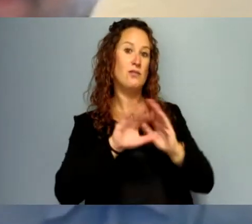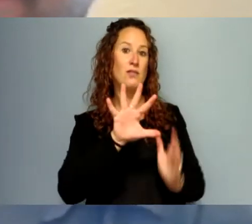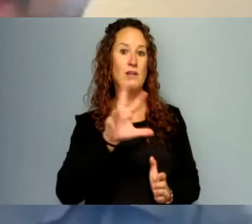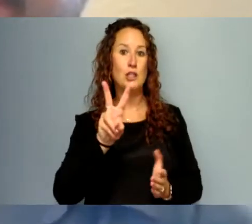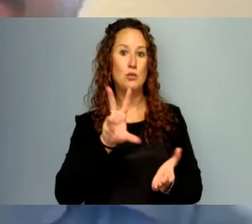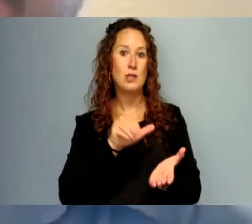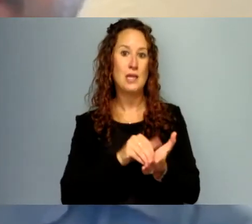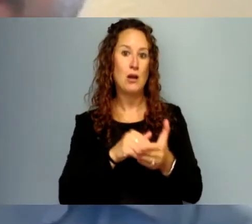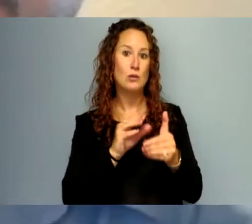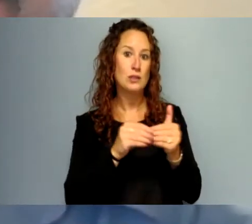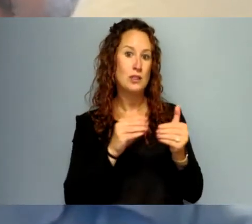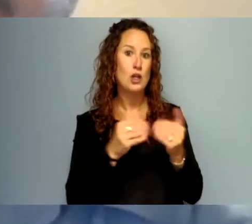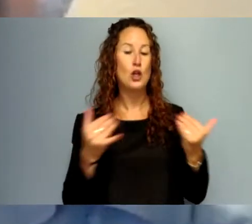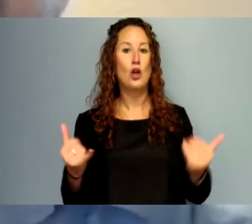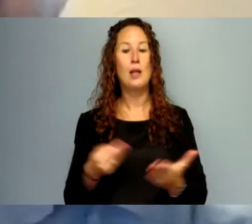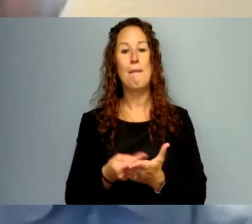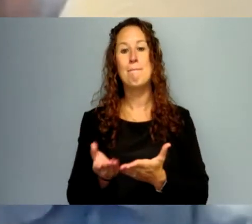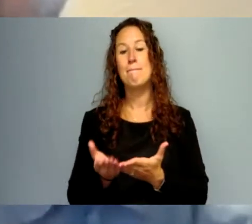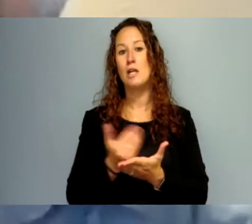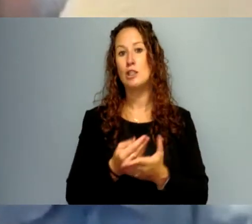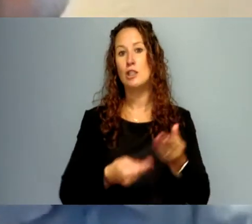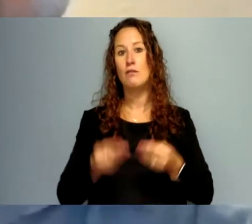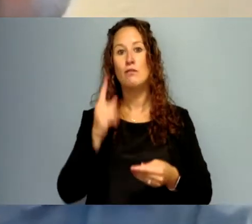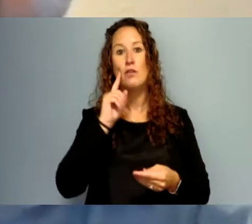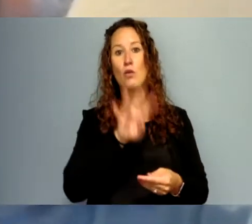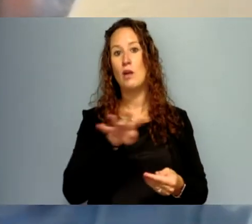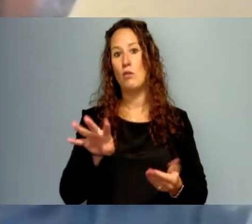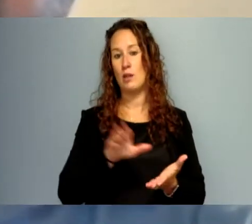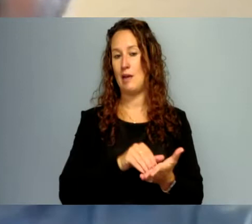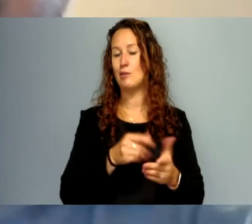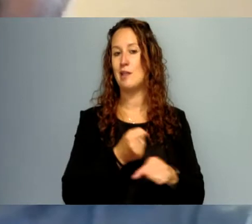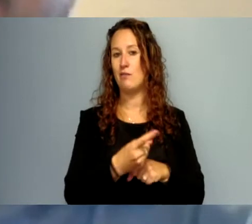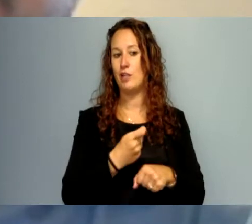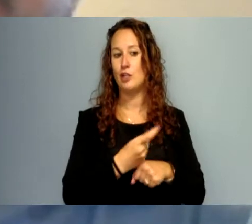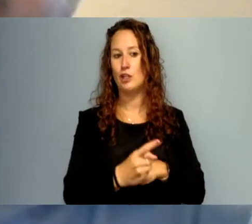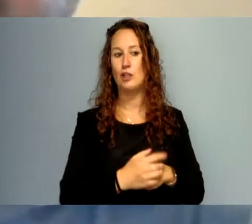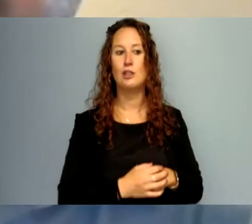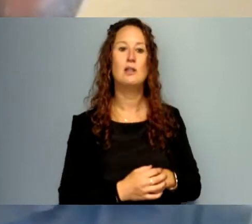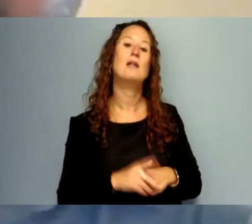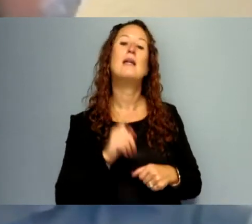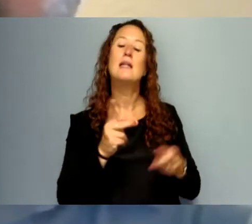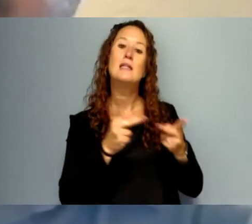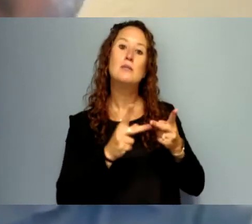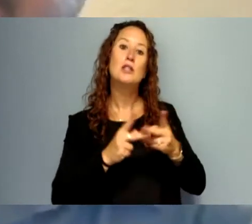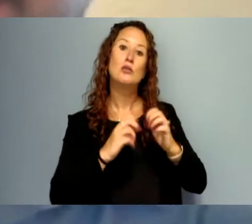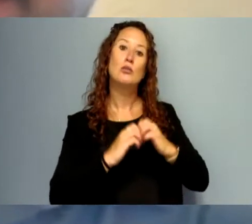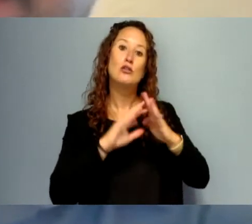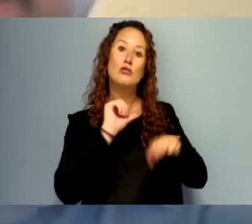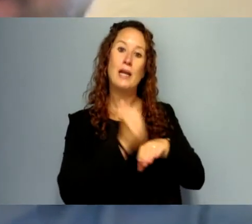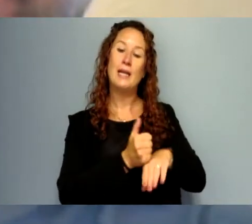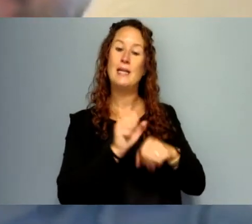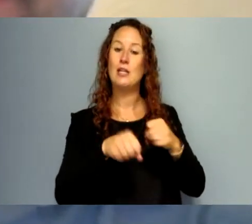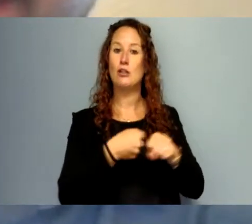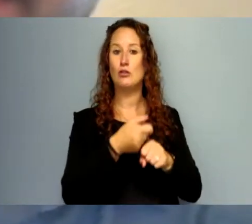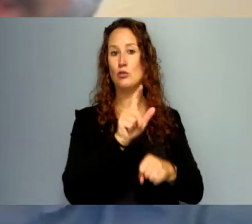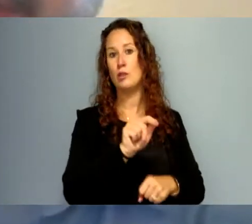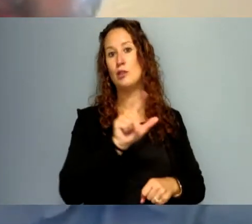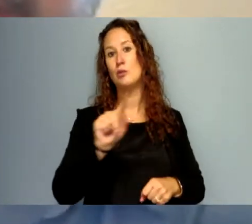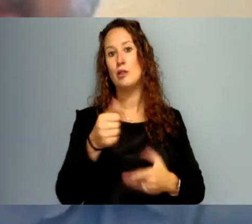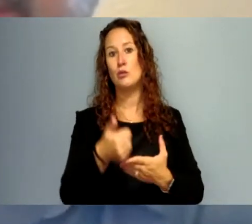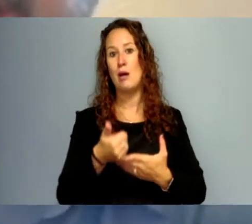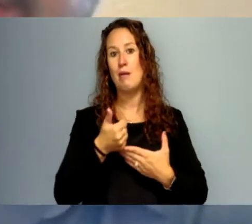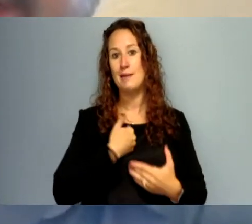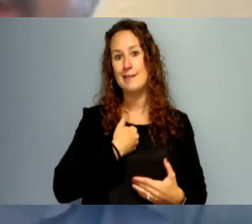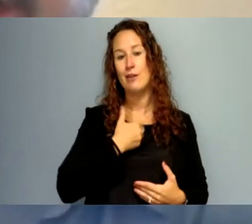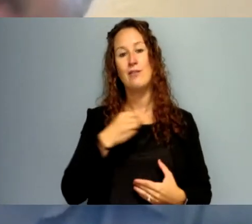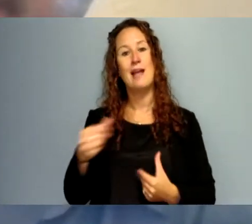and currently budgeted for $44,000 for the year. The position was created in 2020 to assist myself and the